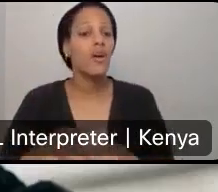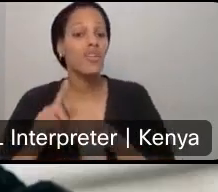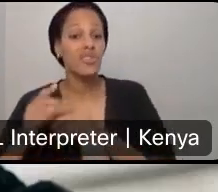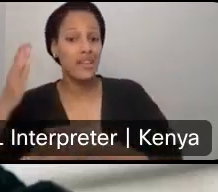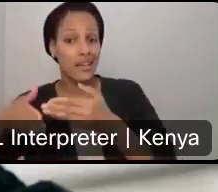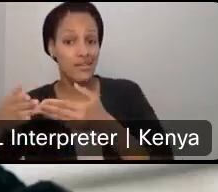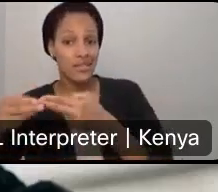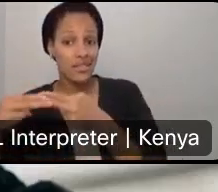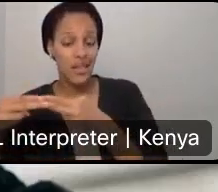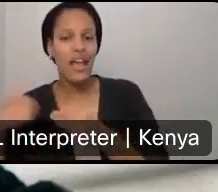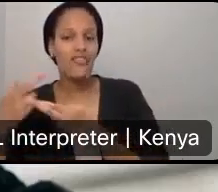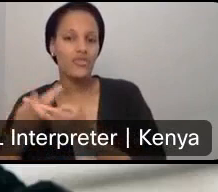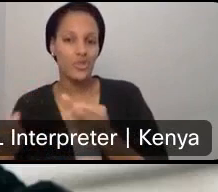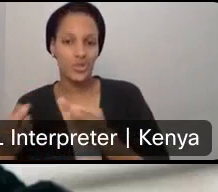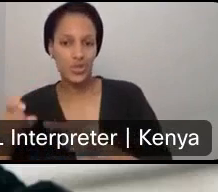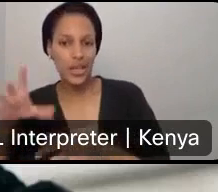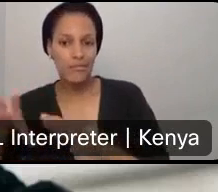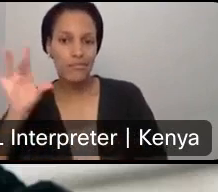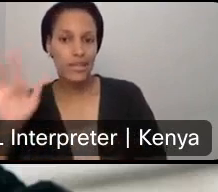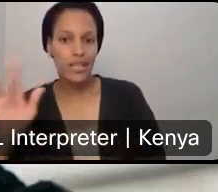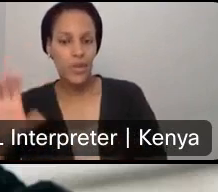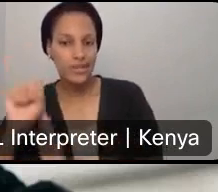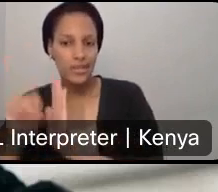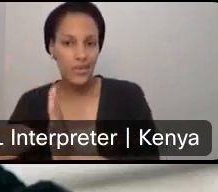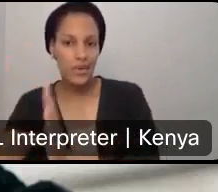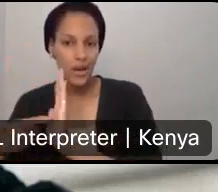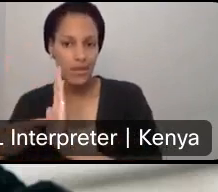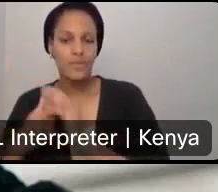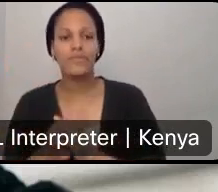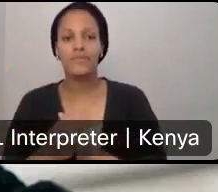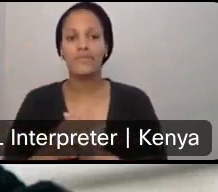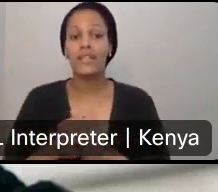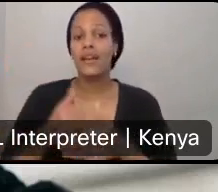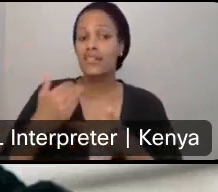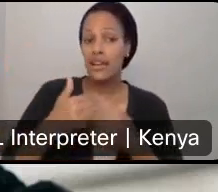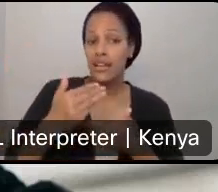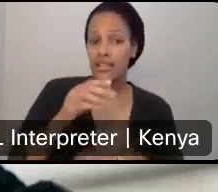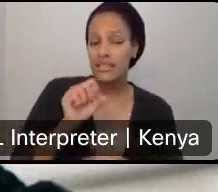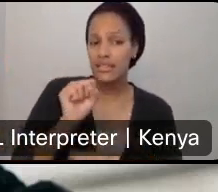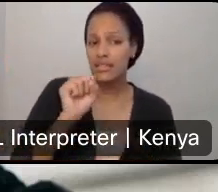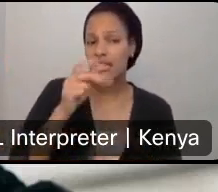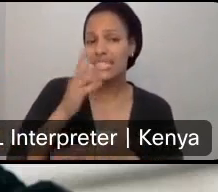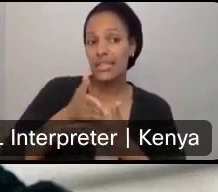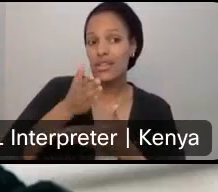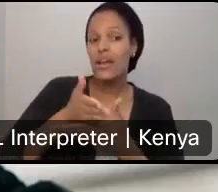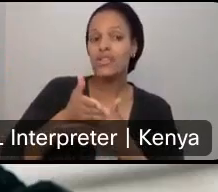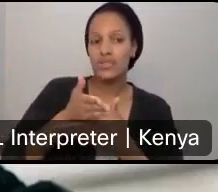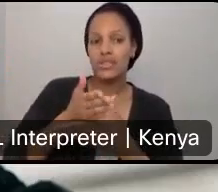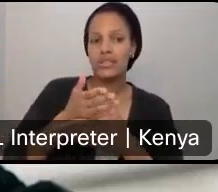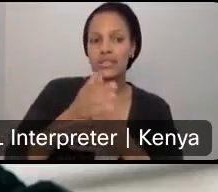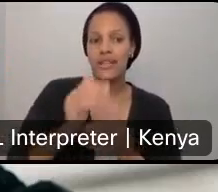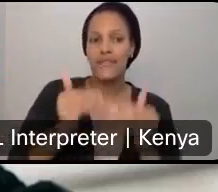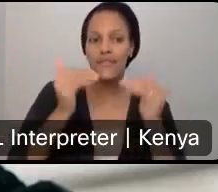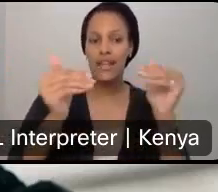your state requirements. A psychiatric advance directive is a legal document that describes